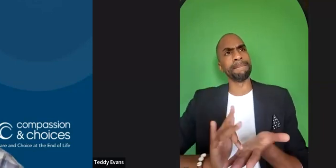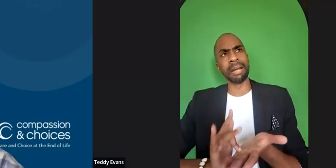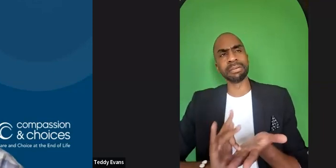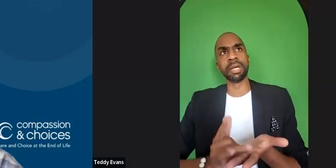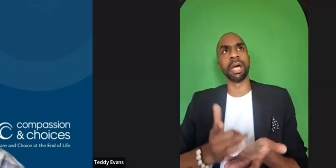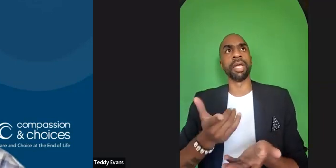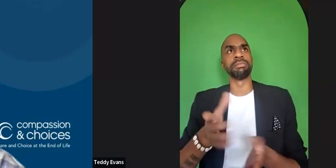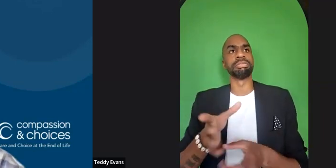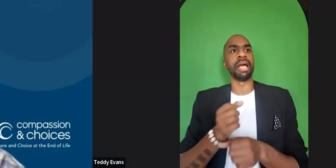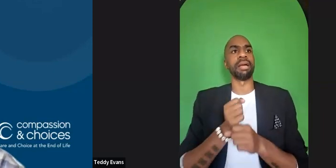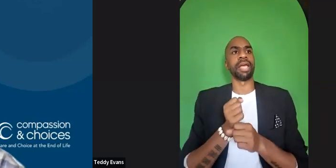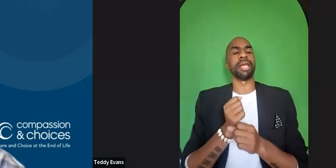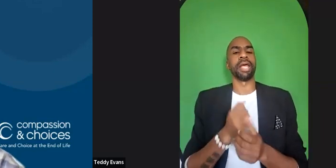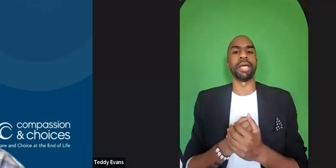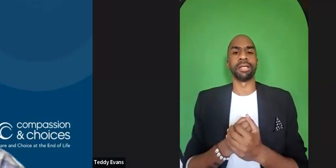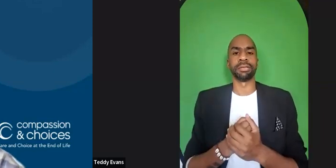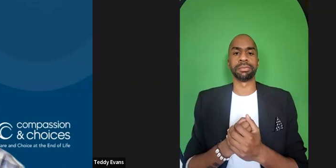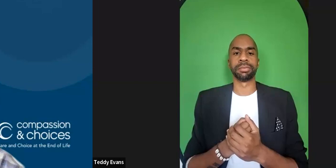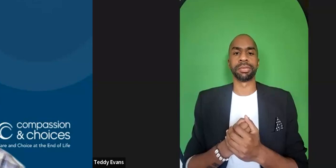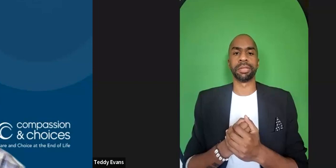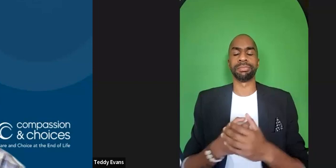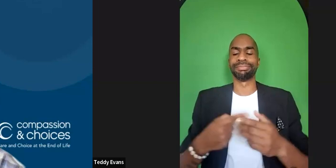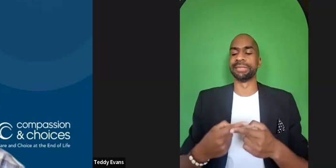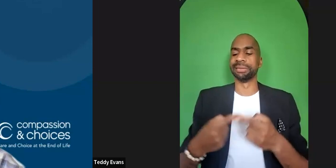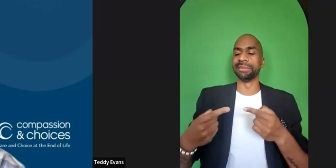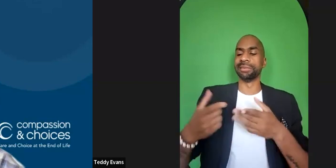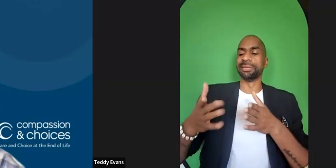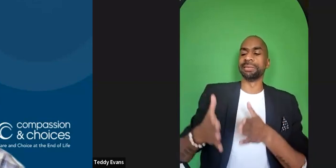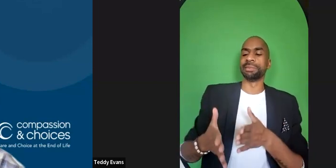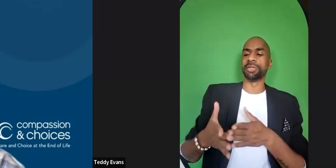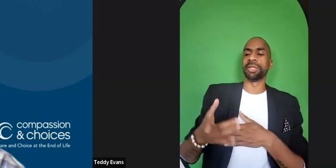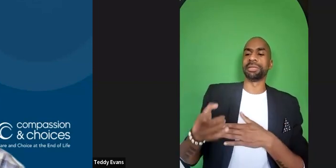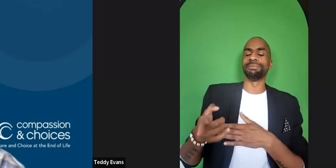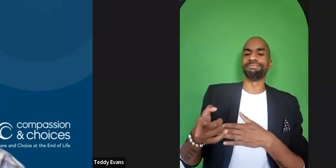in detractors or opponents are thinking that it will,